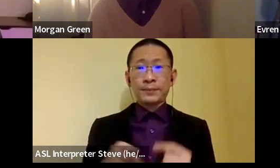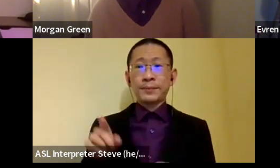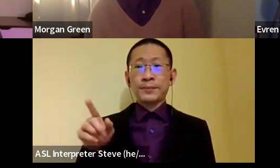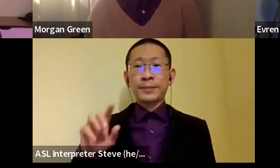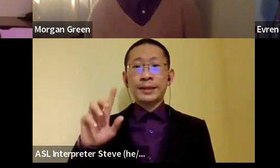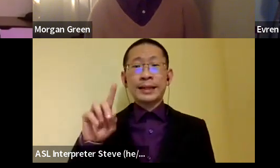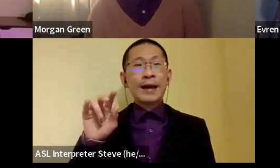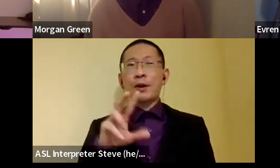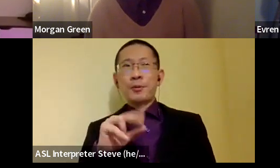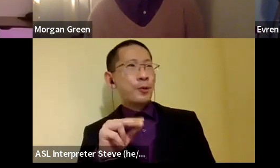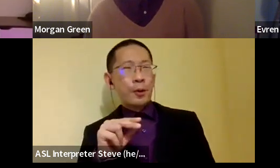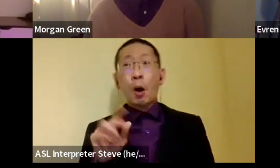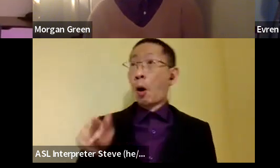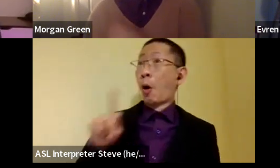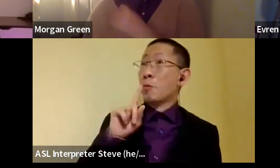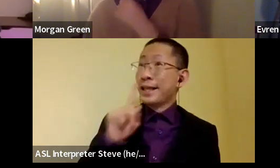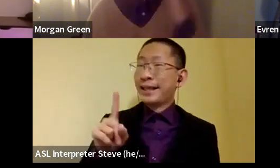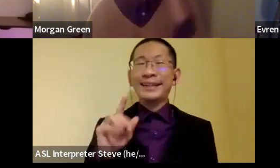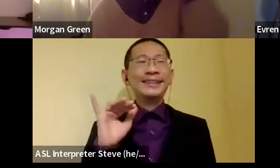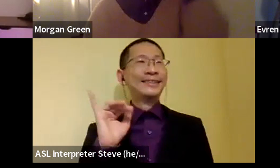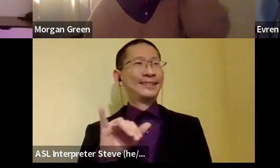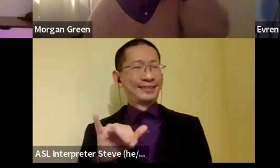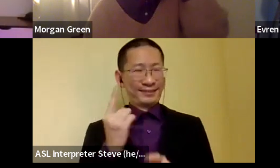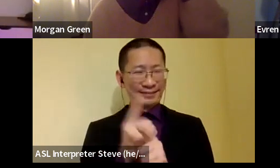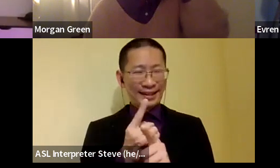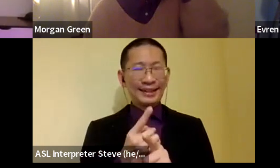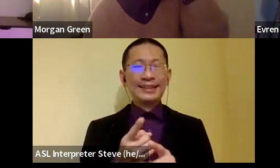No, actually. Let's hear about it. Yeah, so